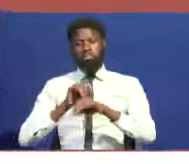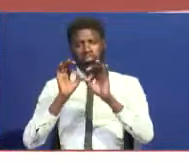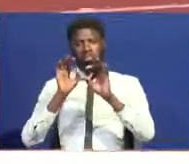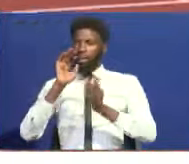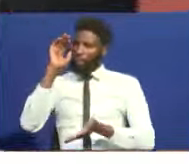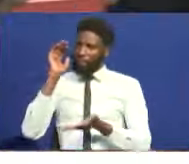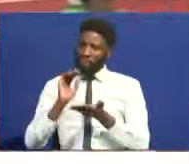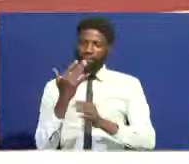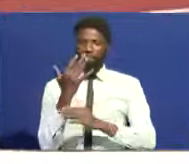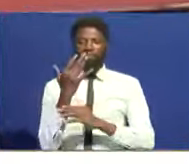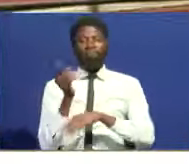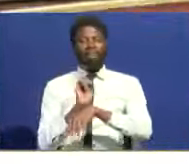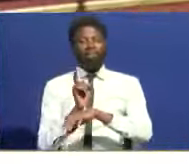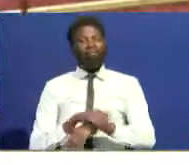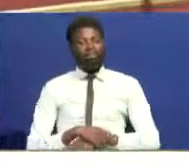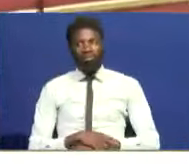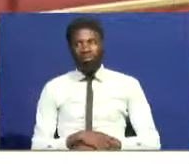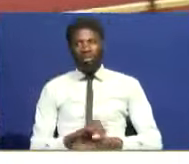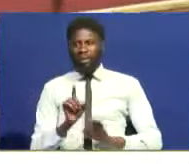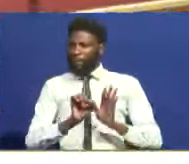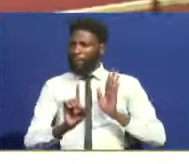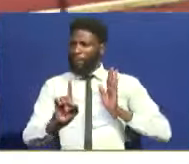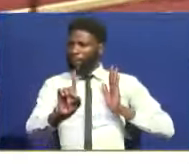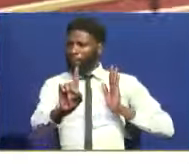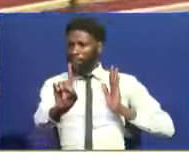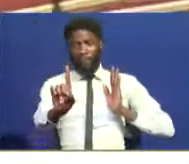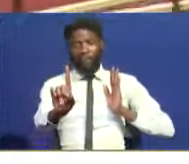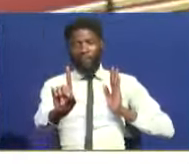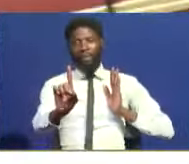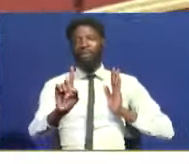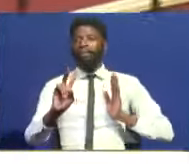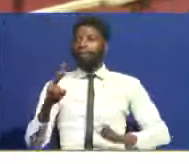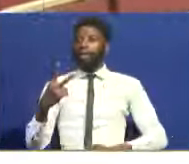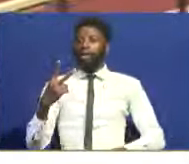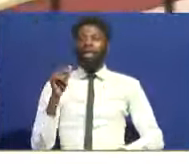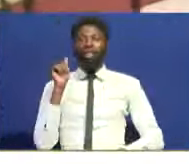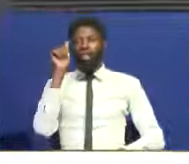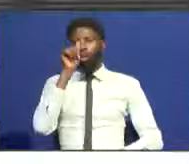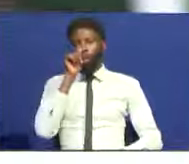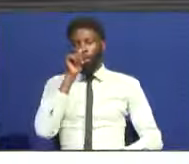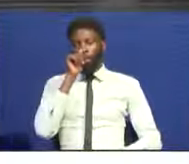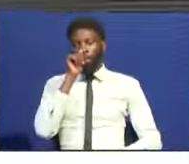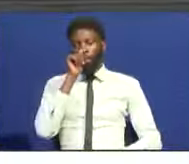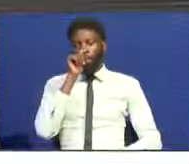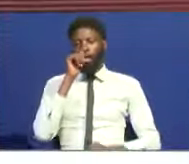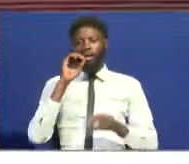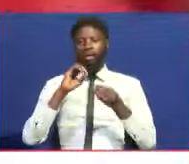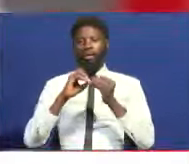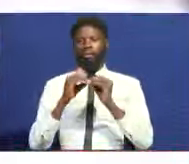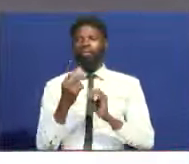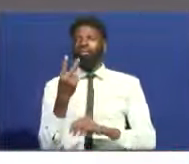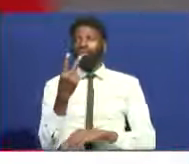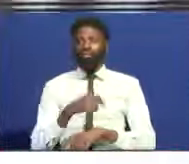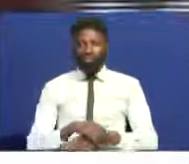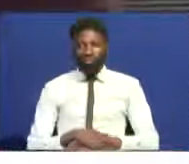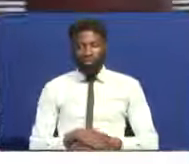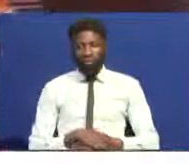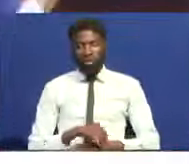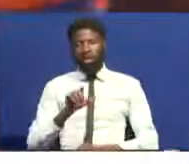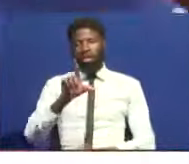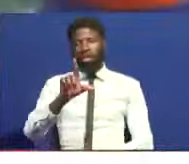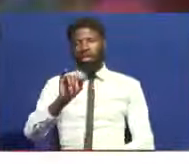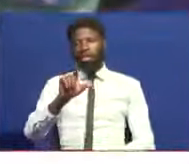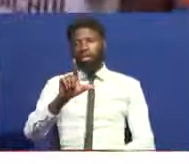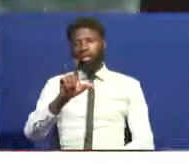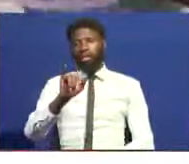finished way ahead of Tegay Gudaf of Ethiopia, who was second 11 seconds behind, while Lillian Kasaid